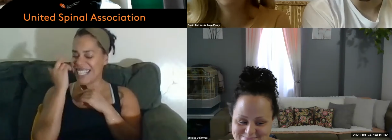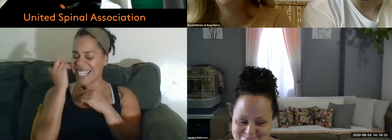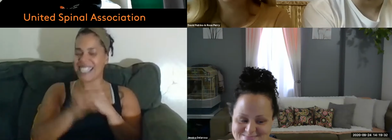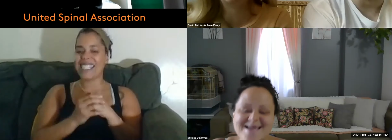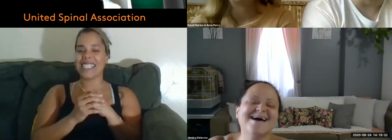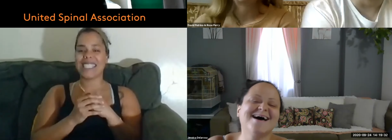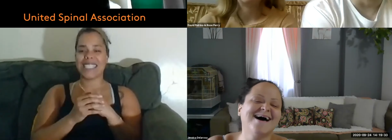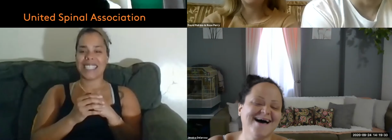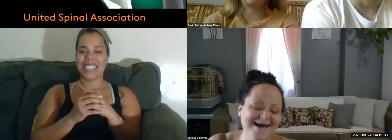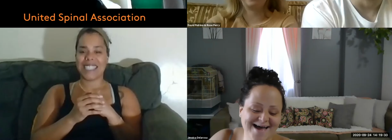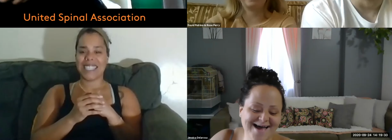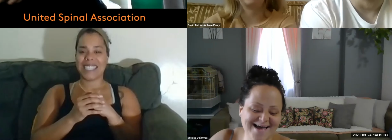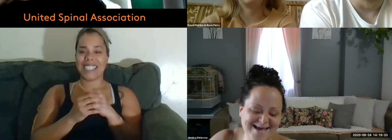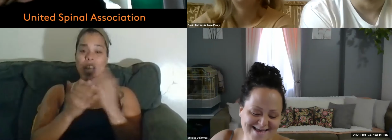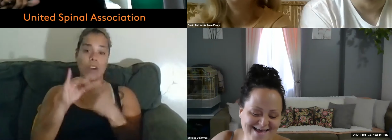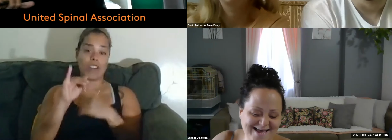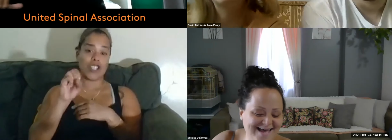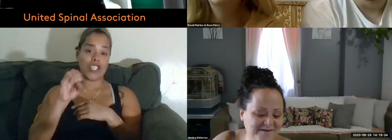now.